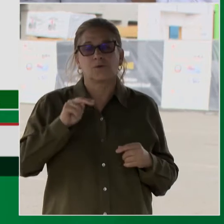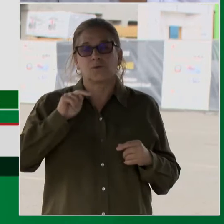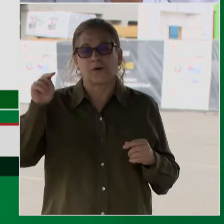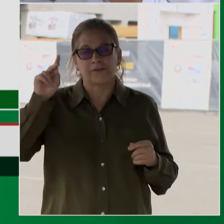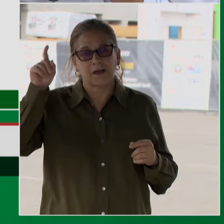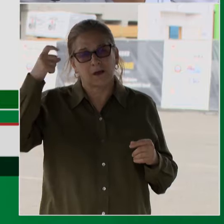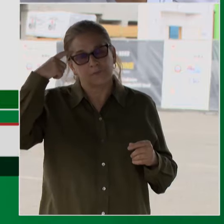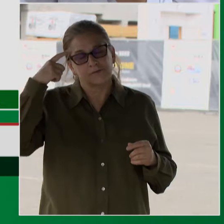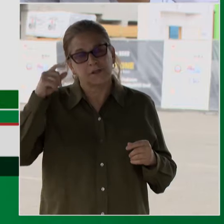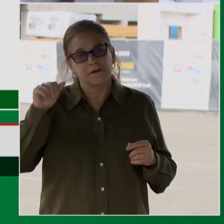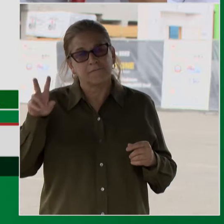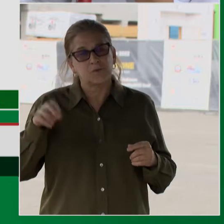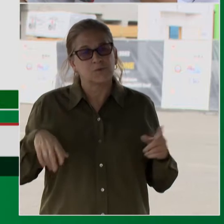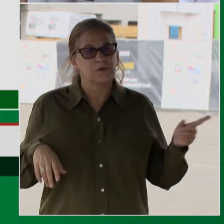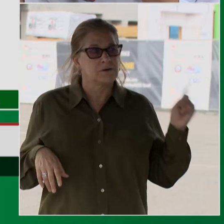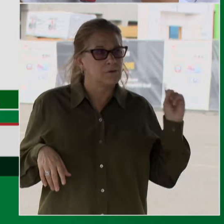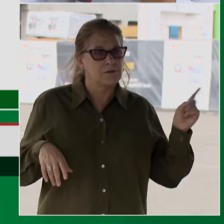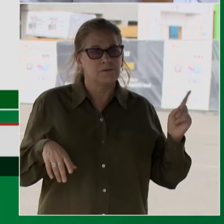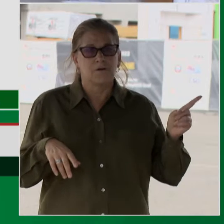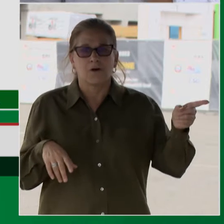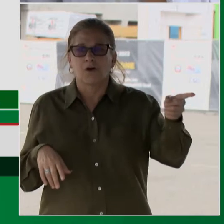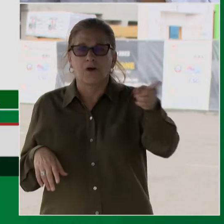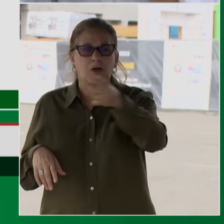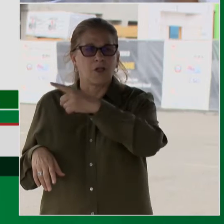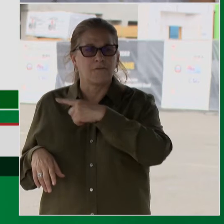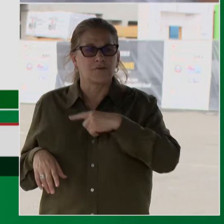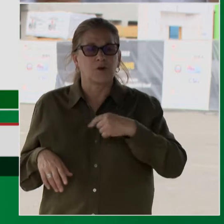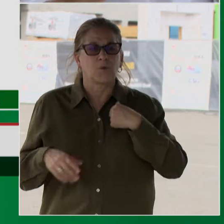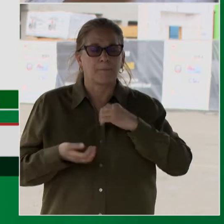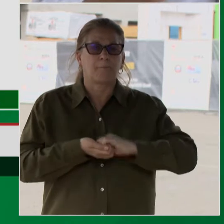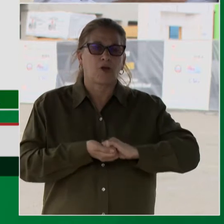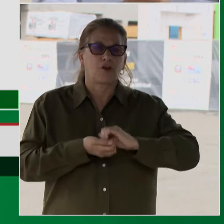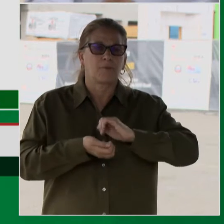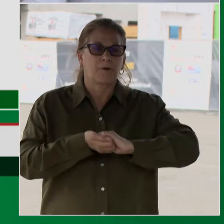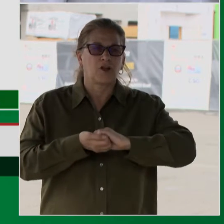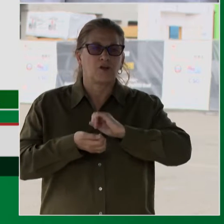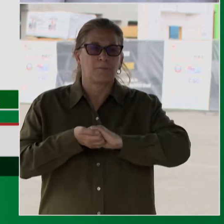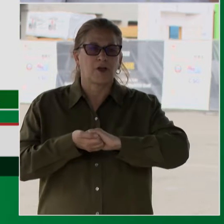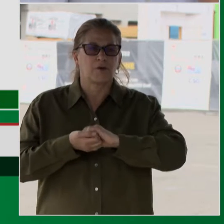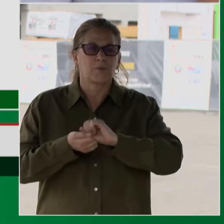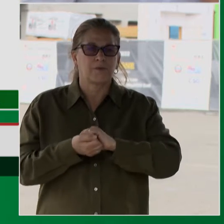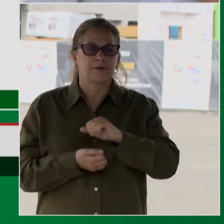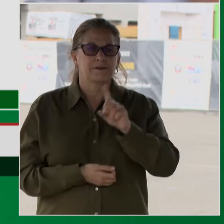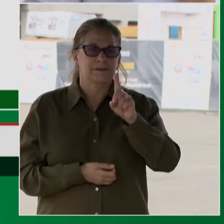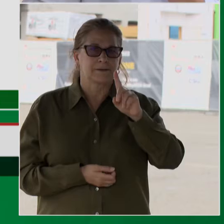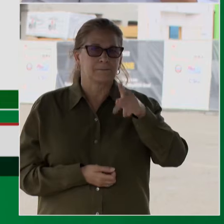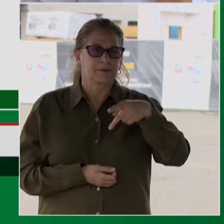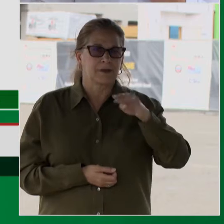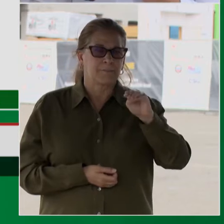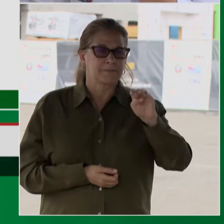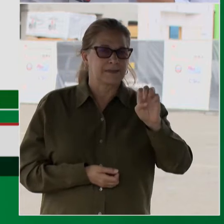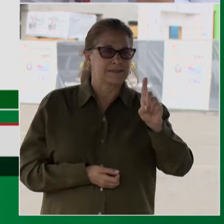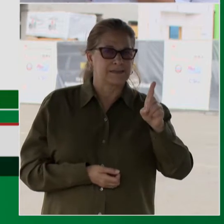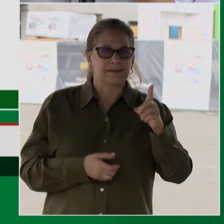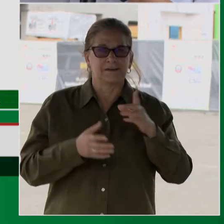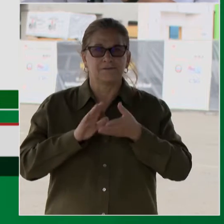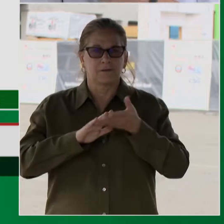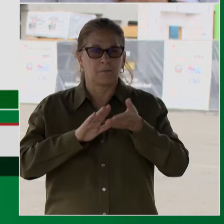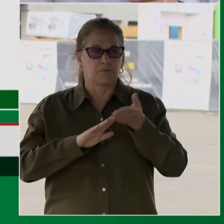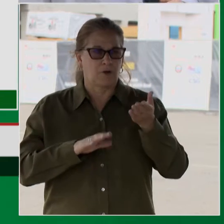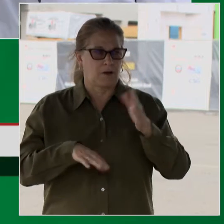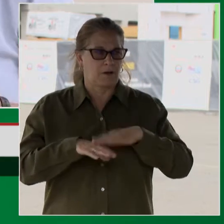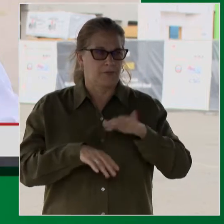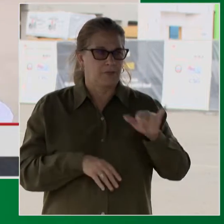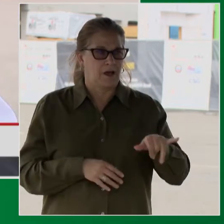course, we don't do it alone. We do it in conjunction with DMPED, with the Office of Planning, and of course, with the Housing Finance Agency as well. All